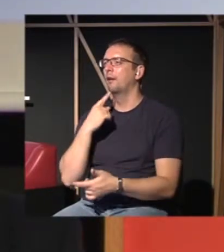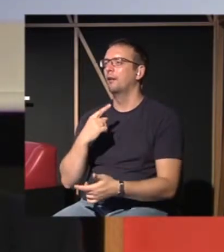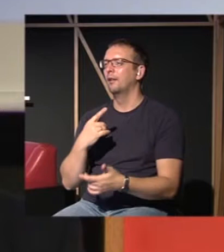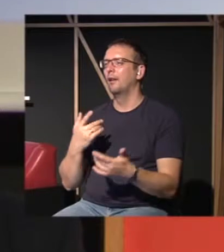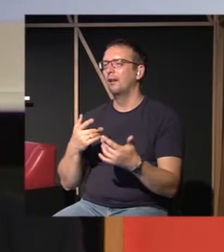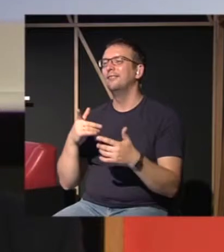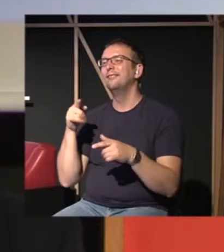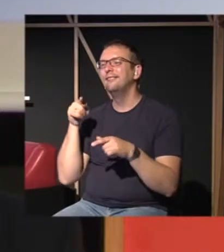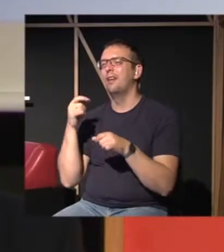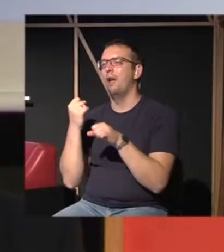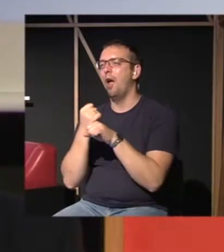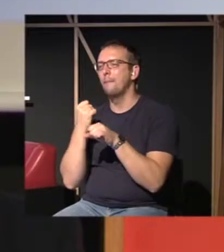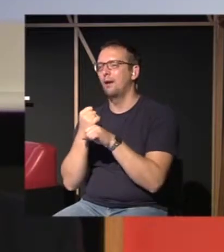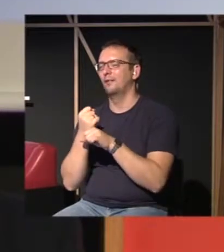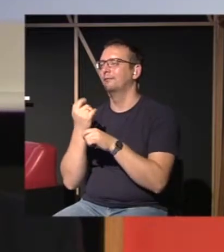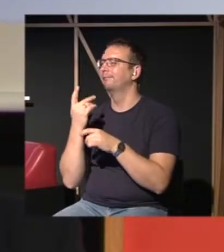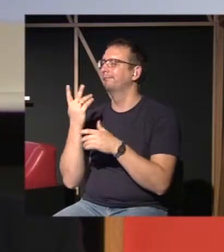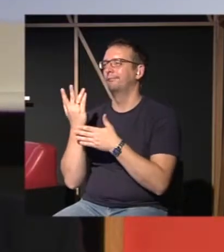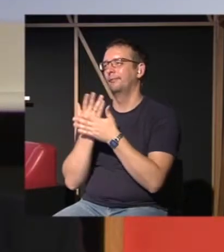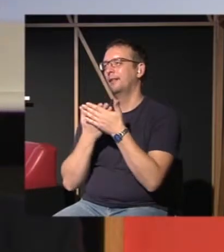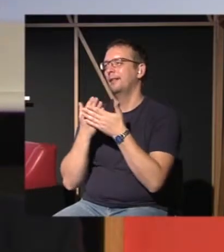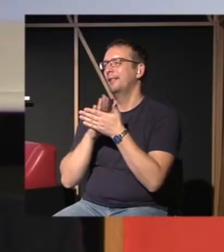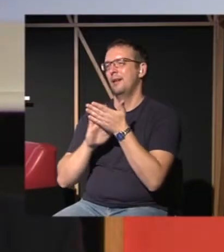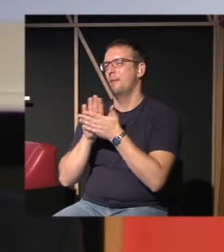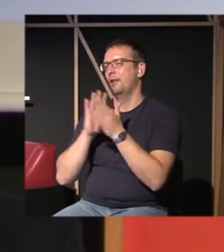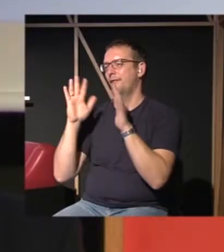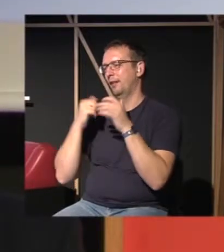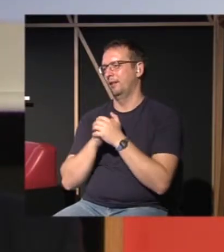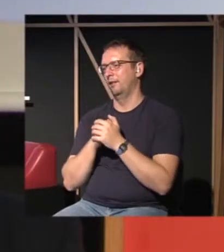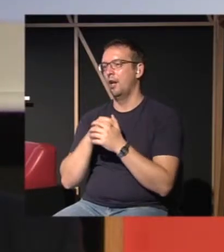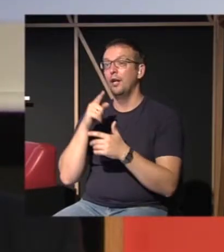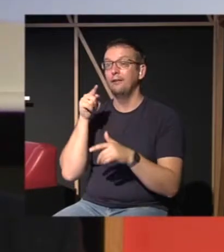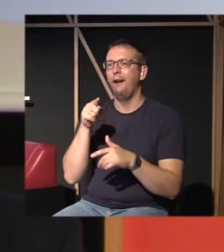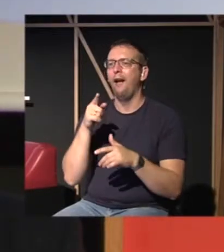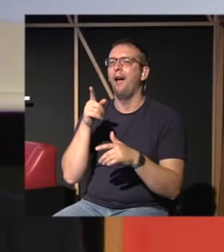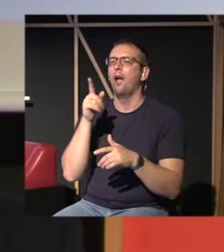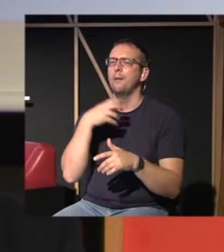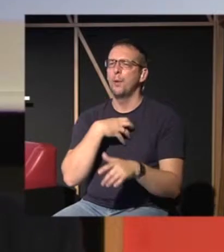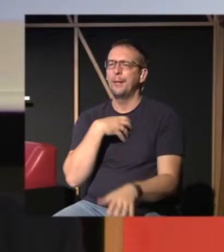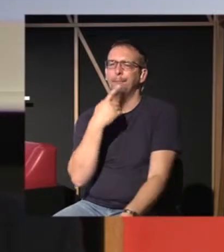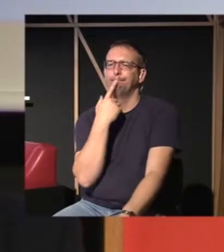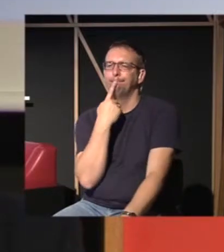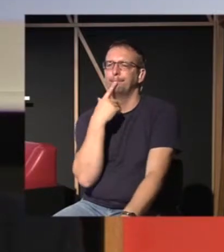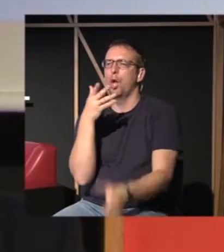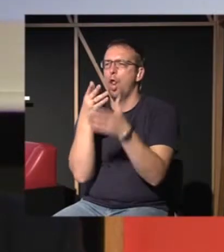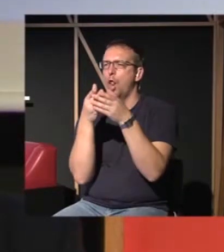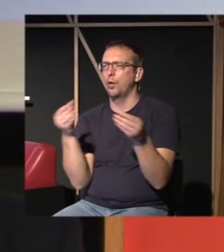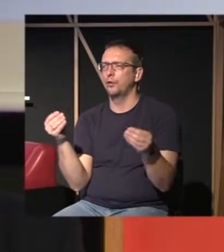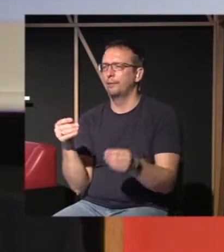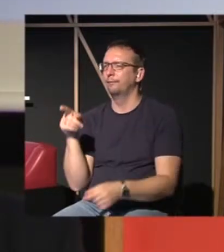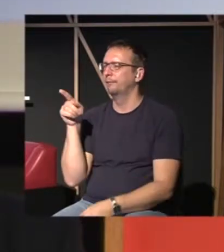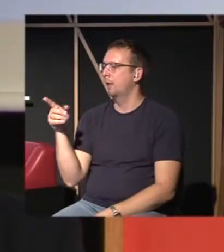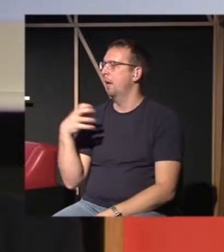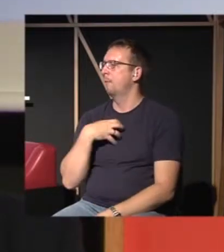As a club, we make sure that facilities are available to visiting supporters as equally as they are to home supporters.